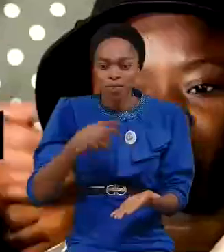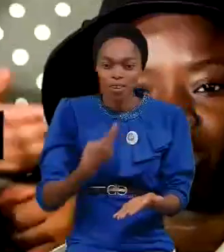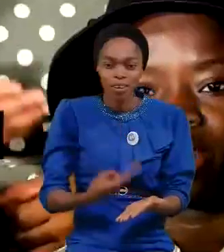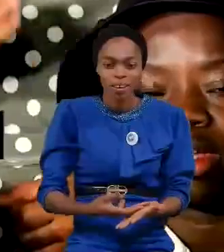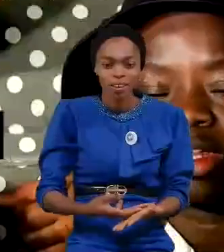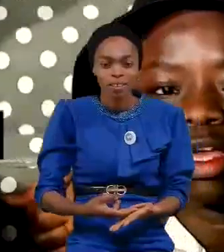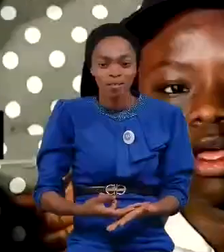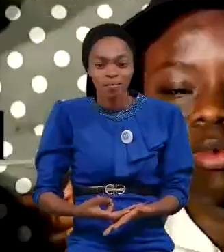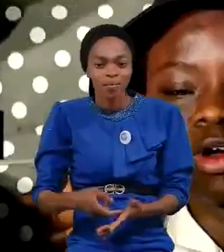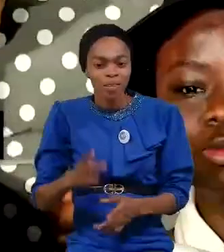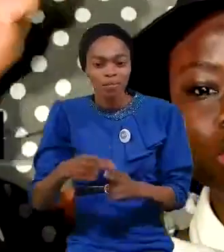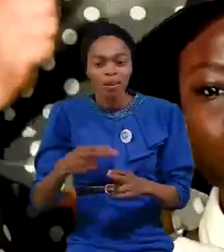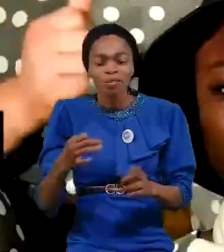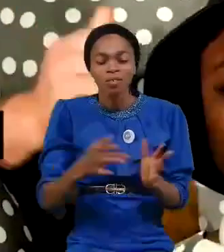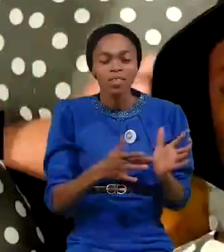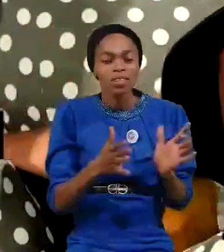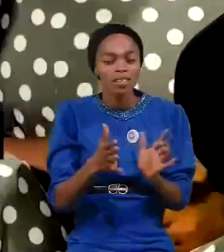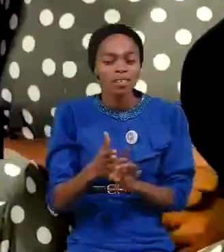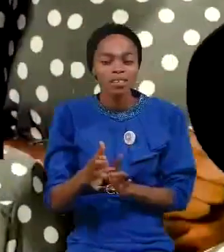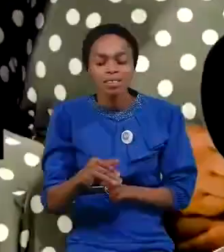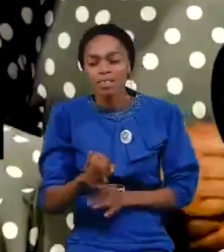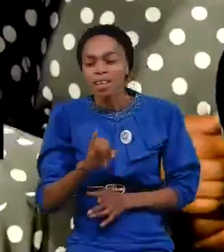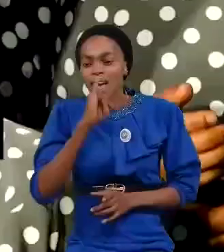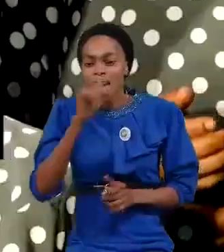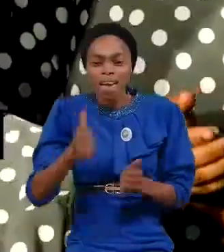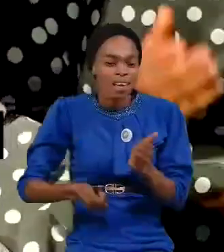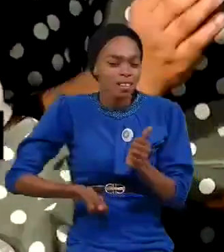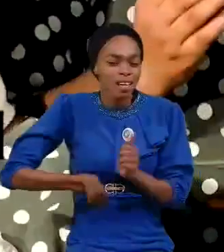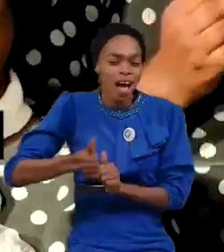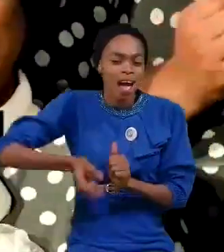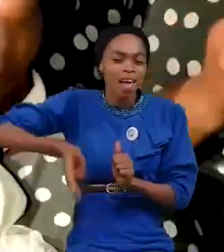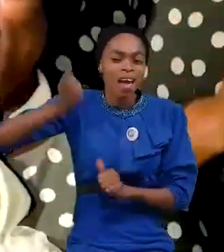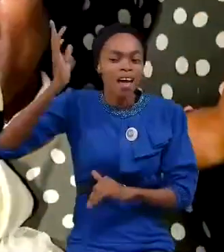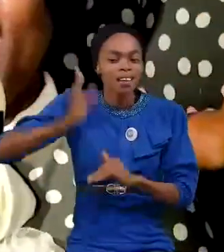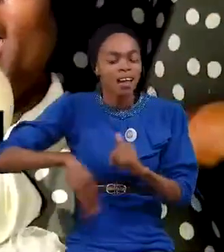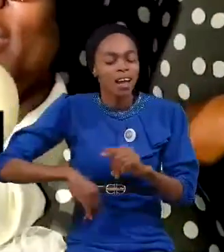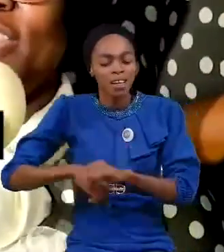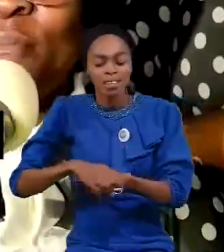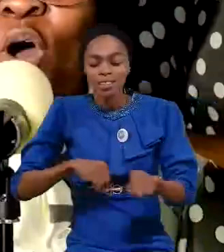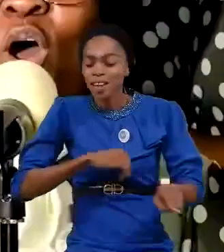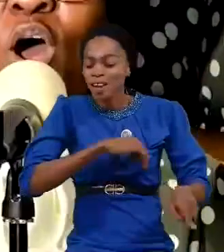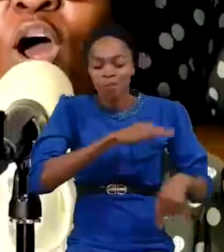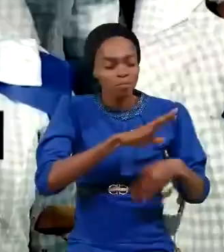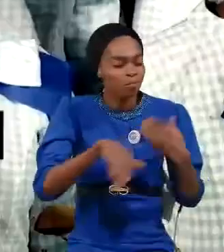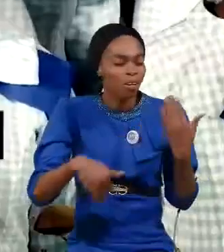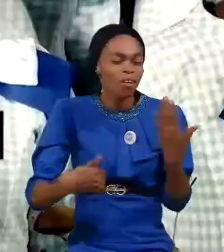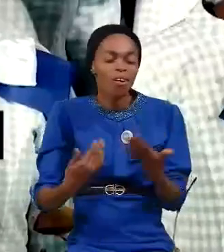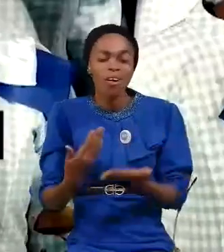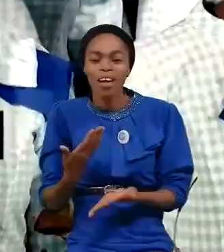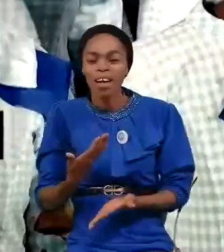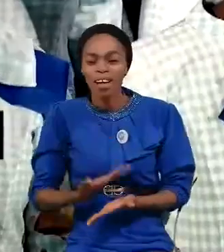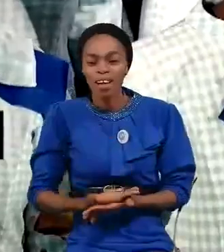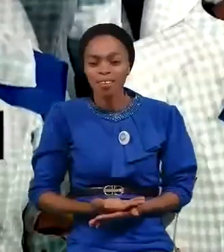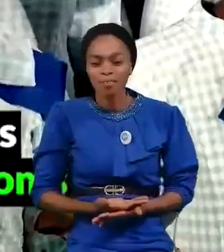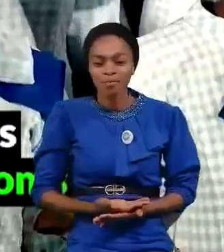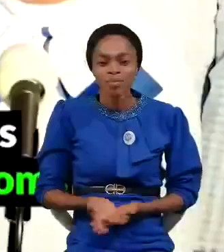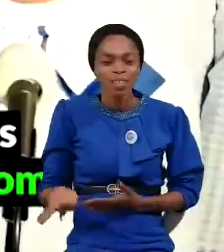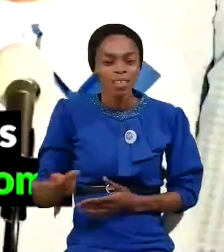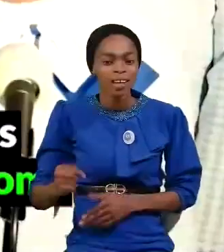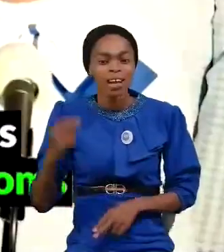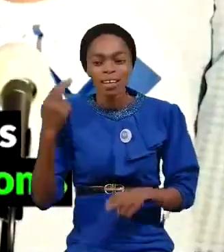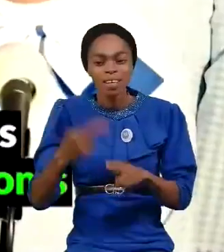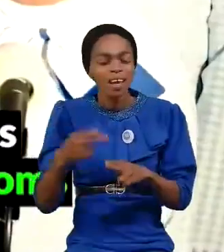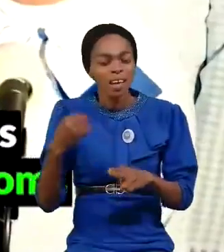they bow before. The name of Jesus is higher than them all. The name of